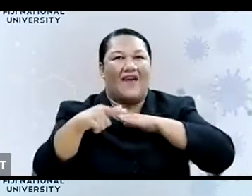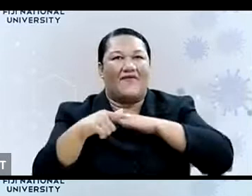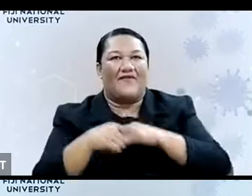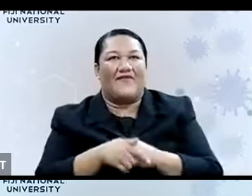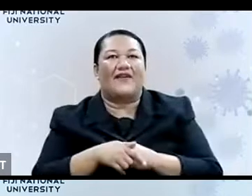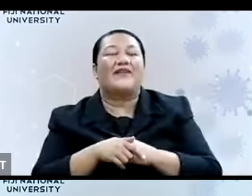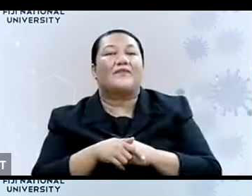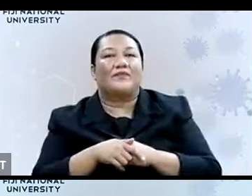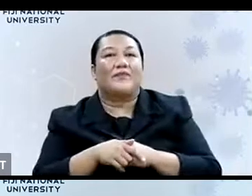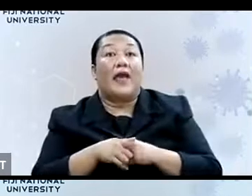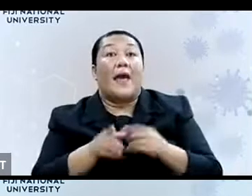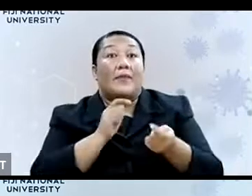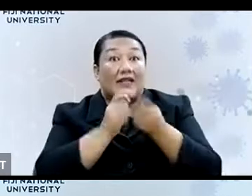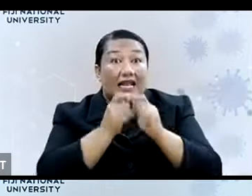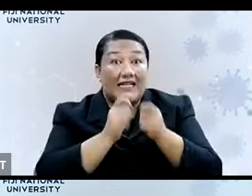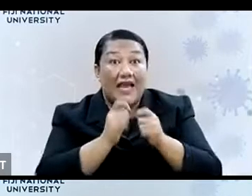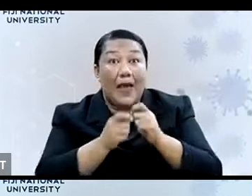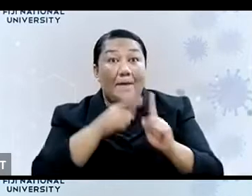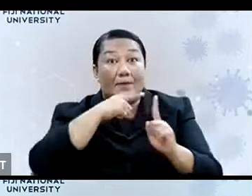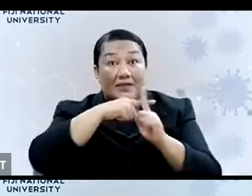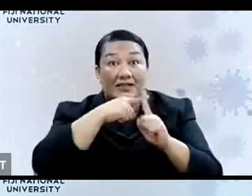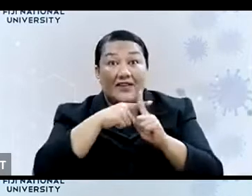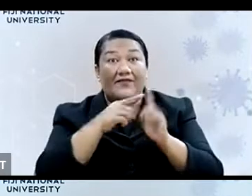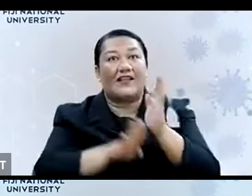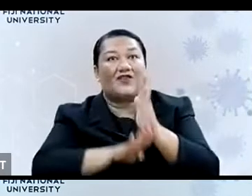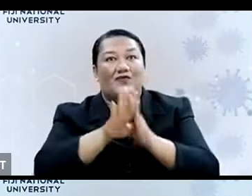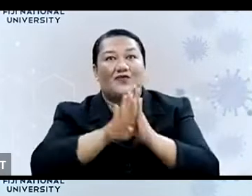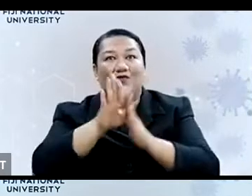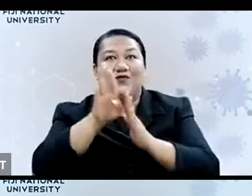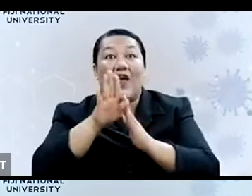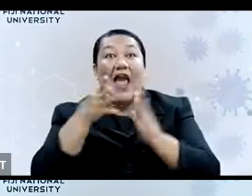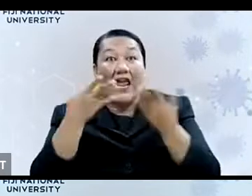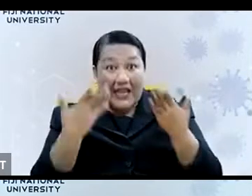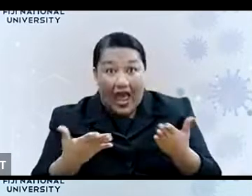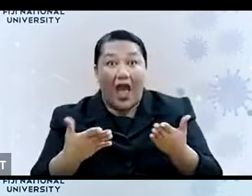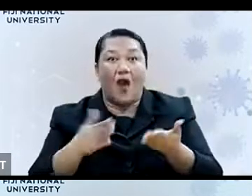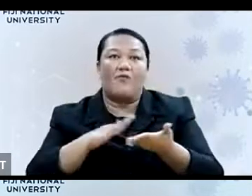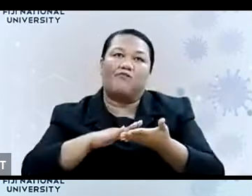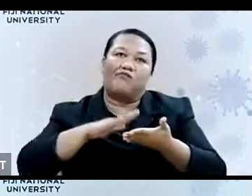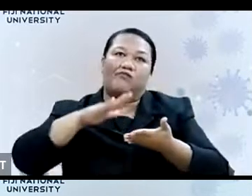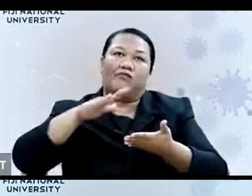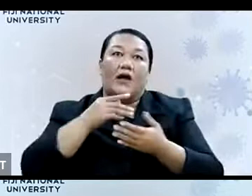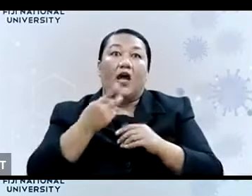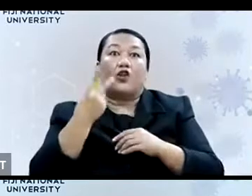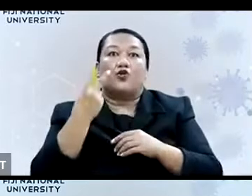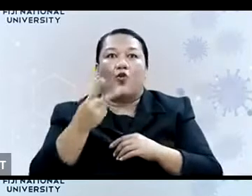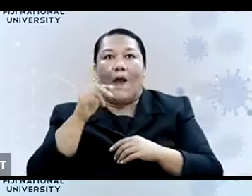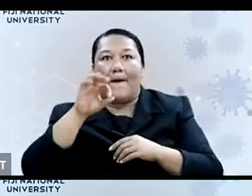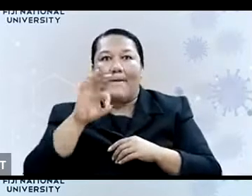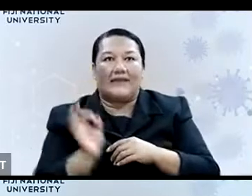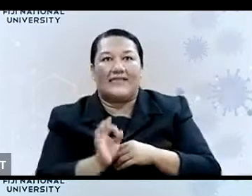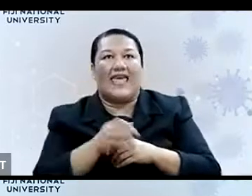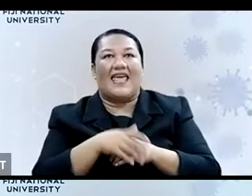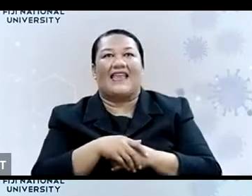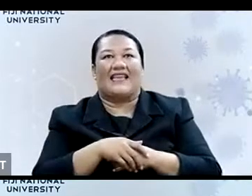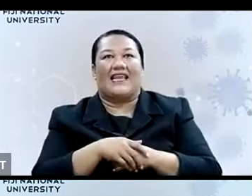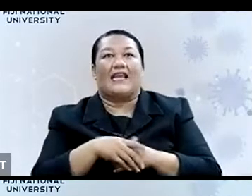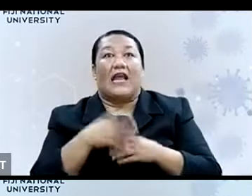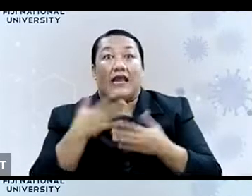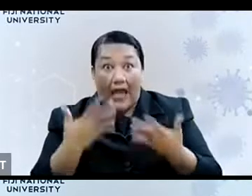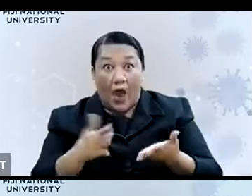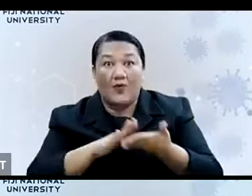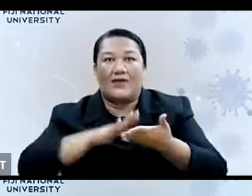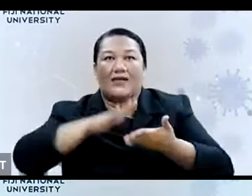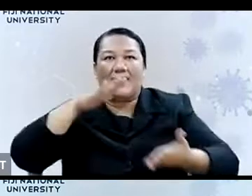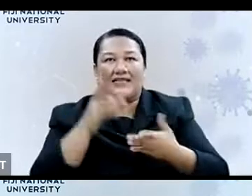positivity is increasing and now it's hit that threshold of 2%. So what that's showing us is that we just have been increasing numbers